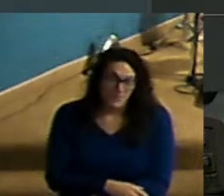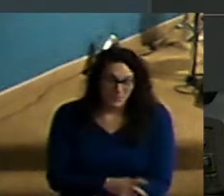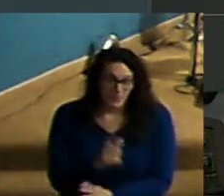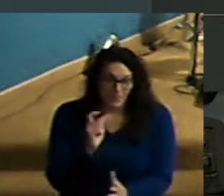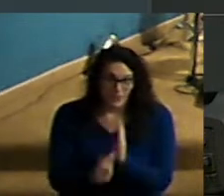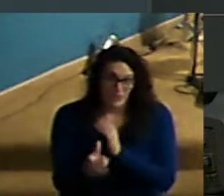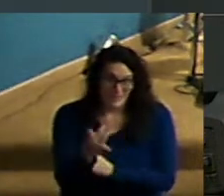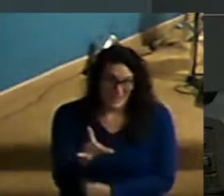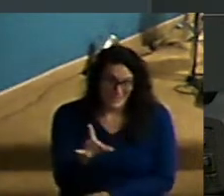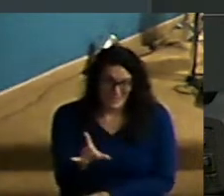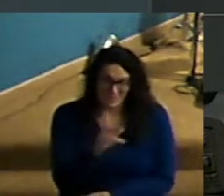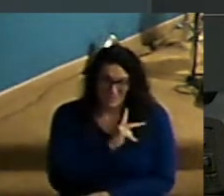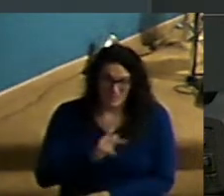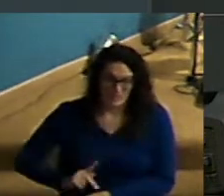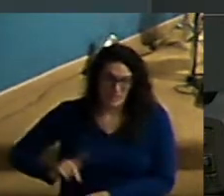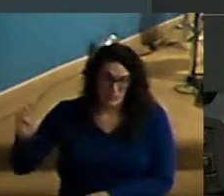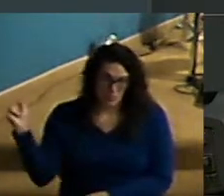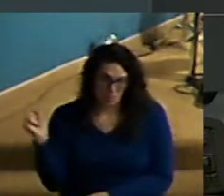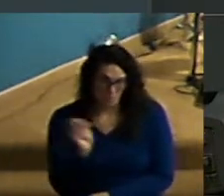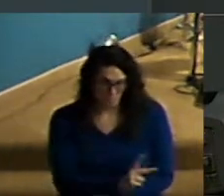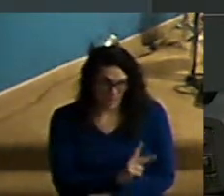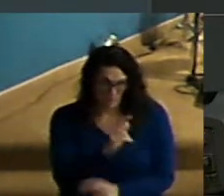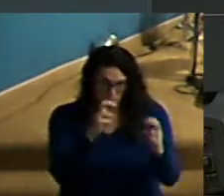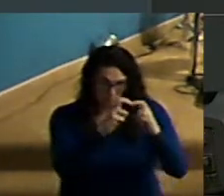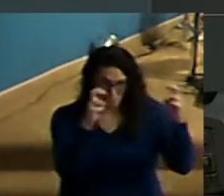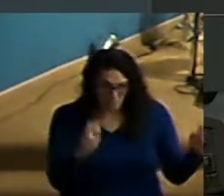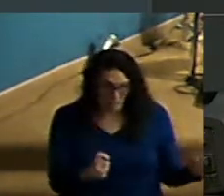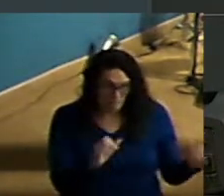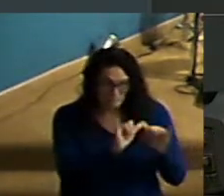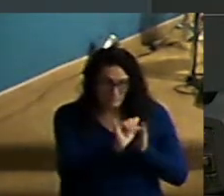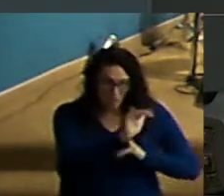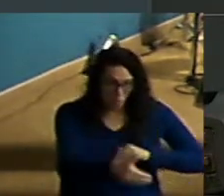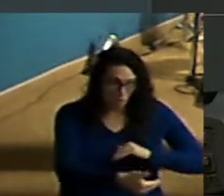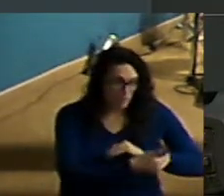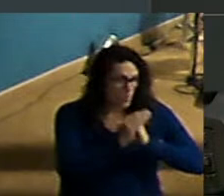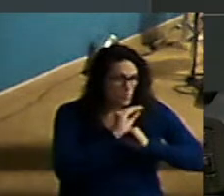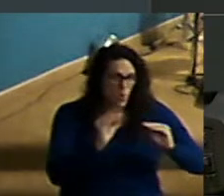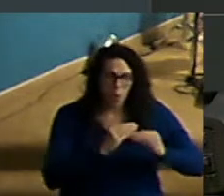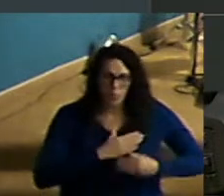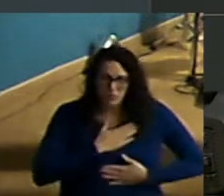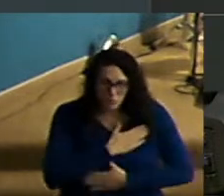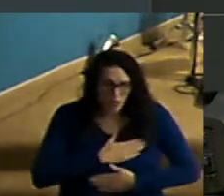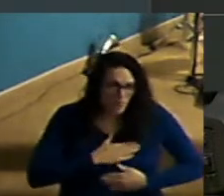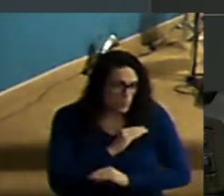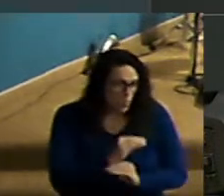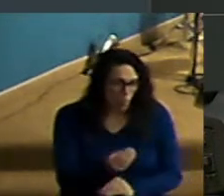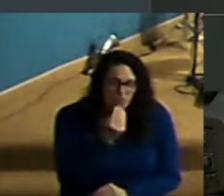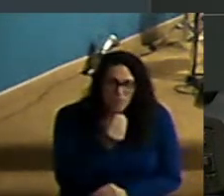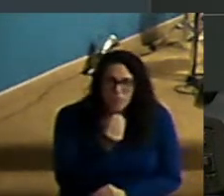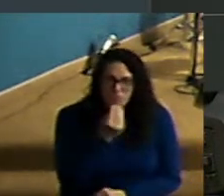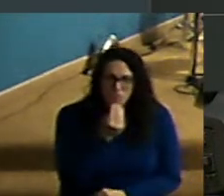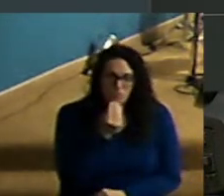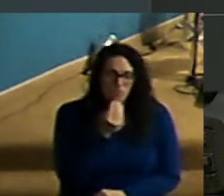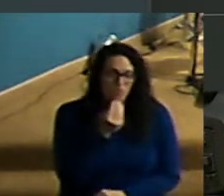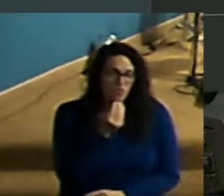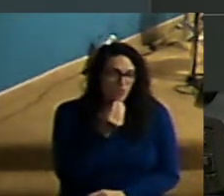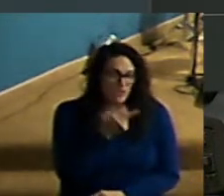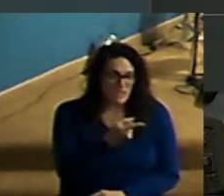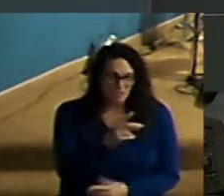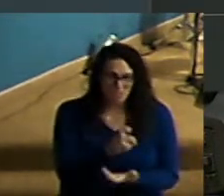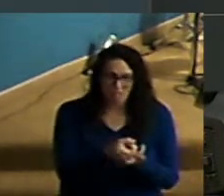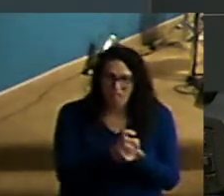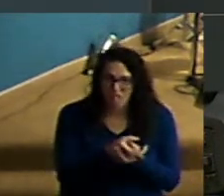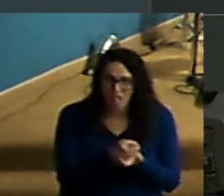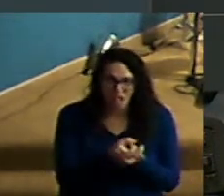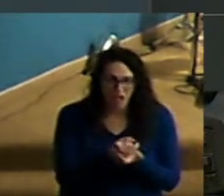Verse 18, then the king returned to his palace, spent the night without entertainment, without eating. He could